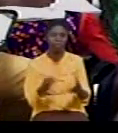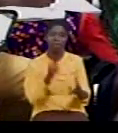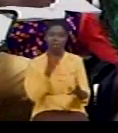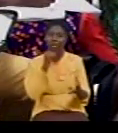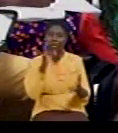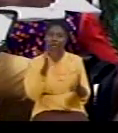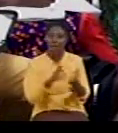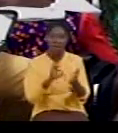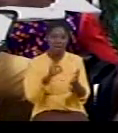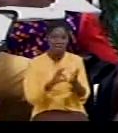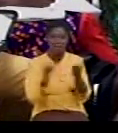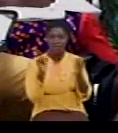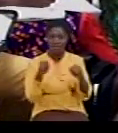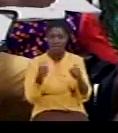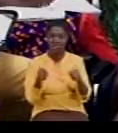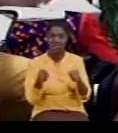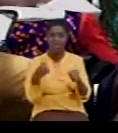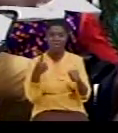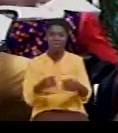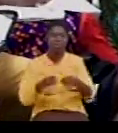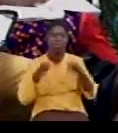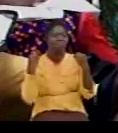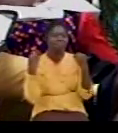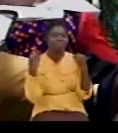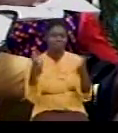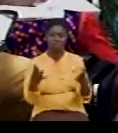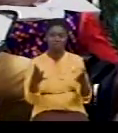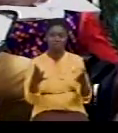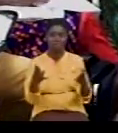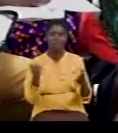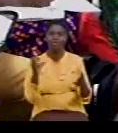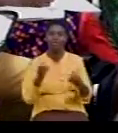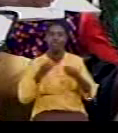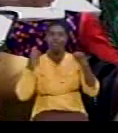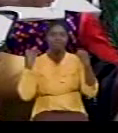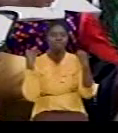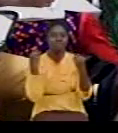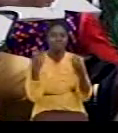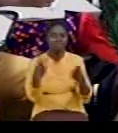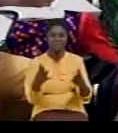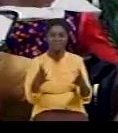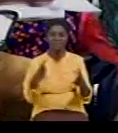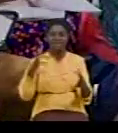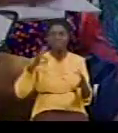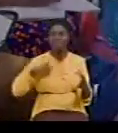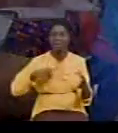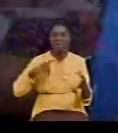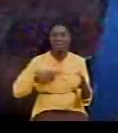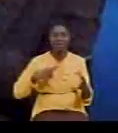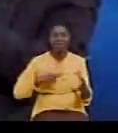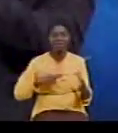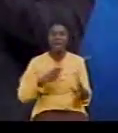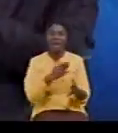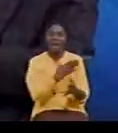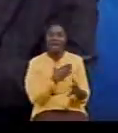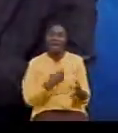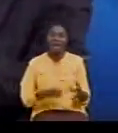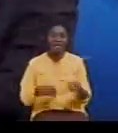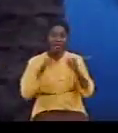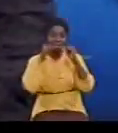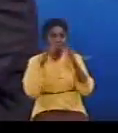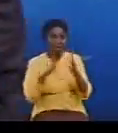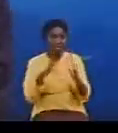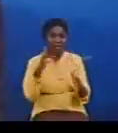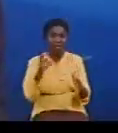uncountable, the innumerable, the so many benefits and advantages of the